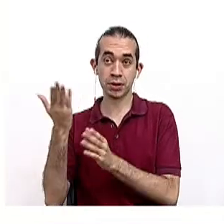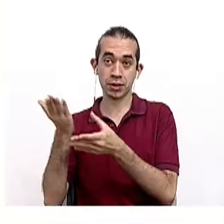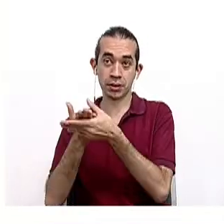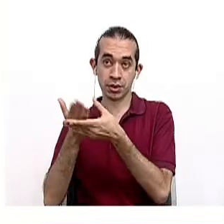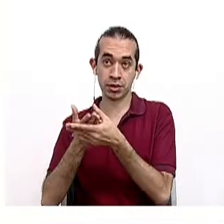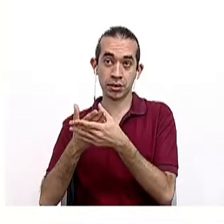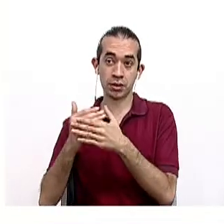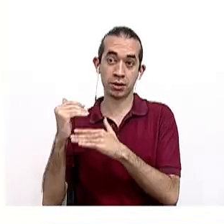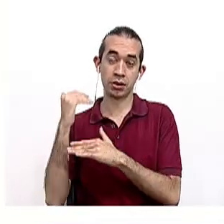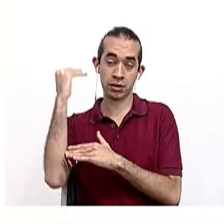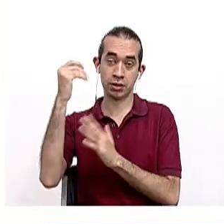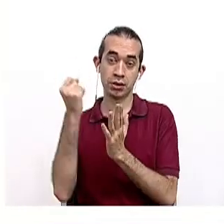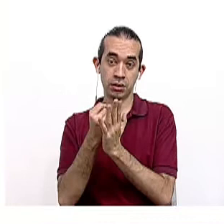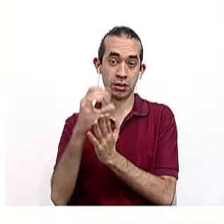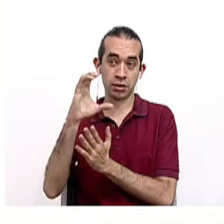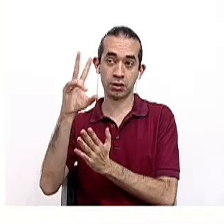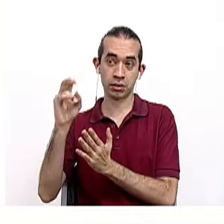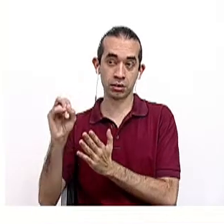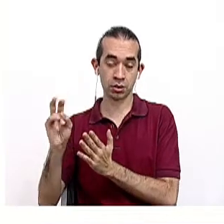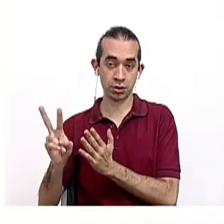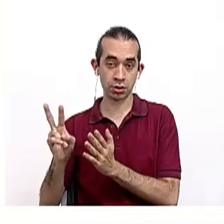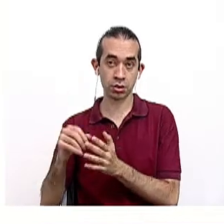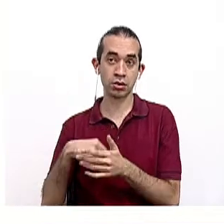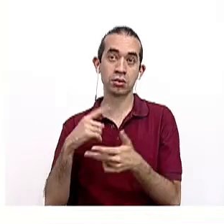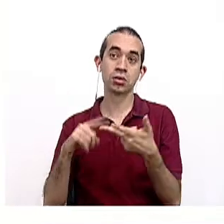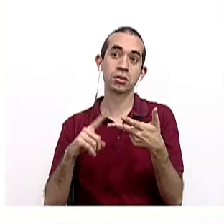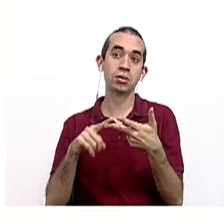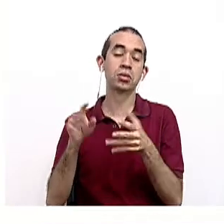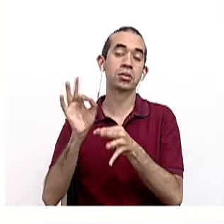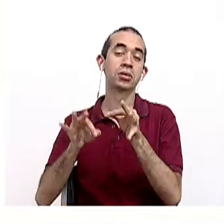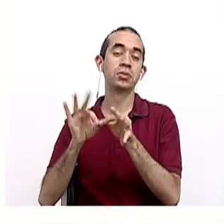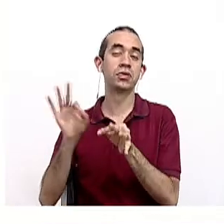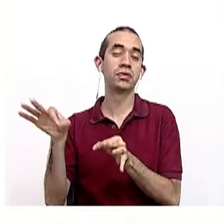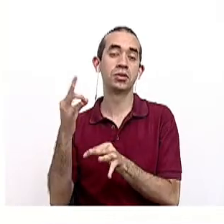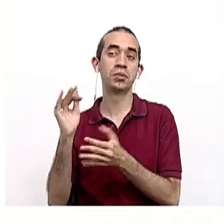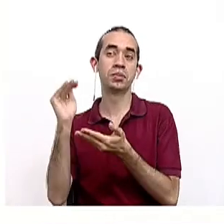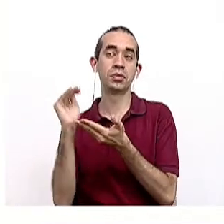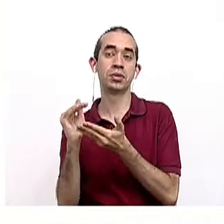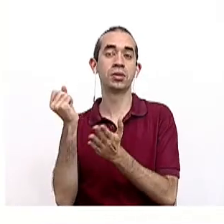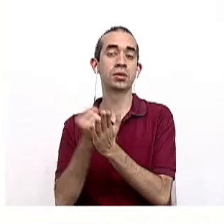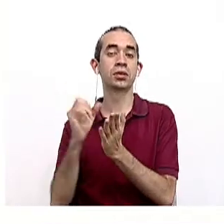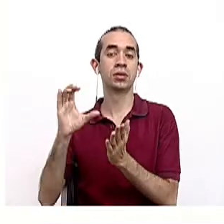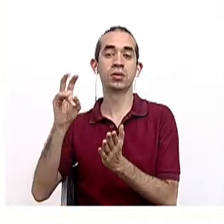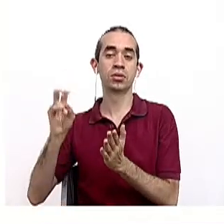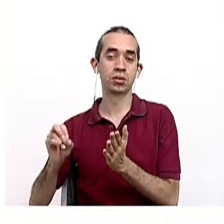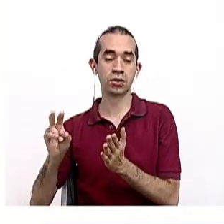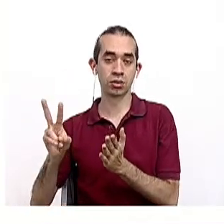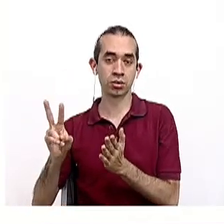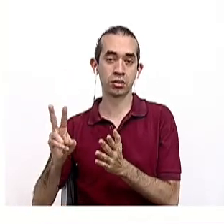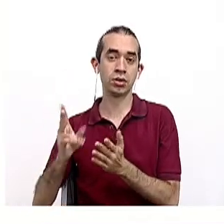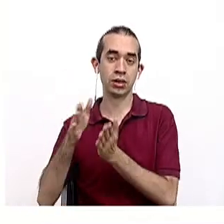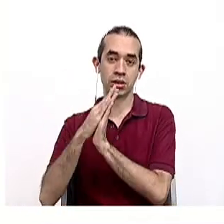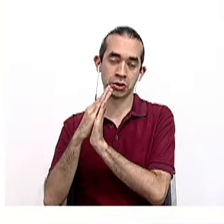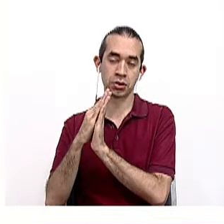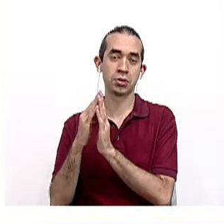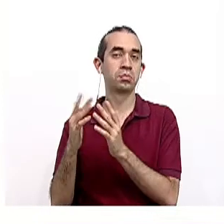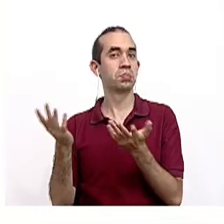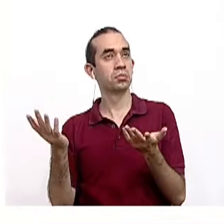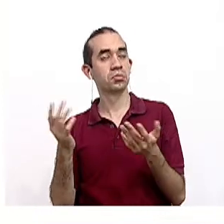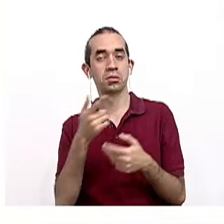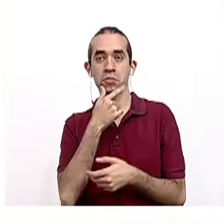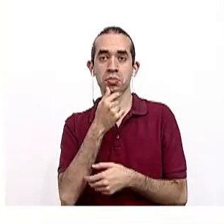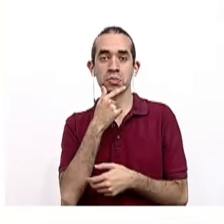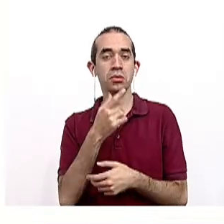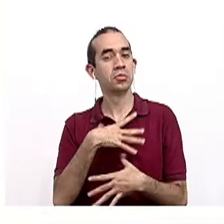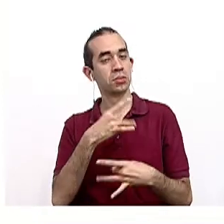have a high carbon footprint? Or is it about simple ways to reduce the carbon footprint of a sandwich?